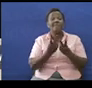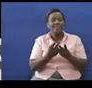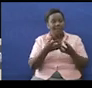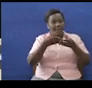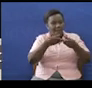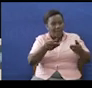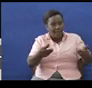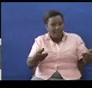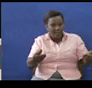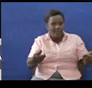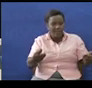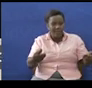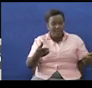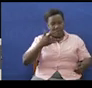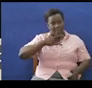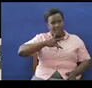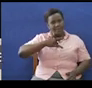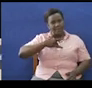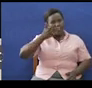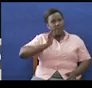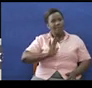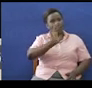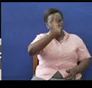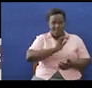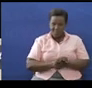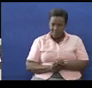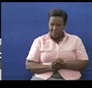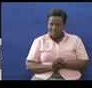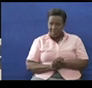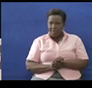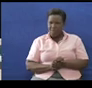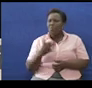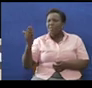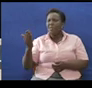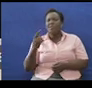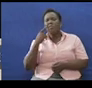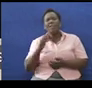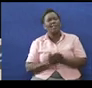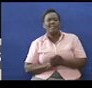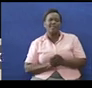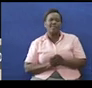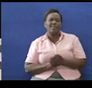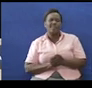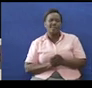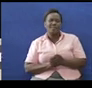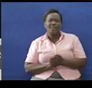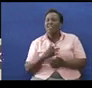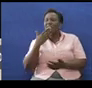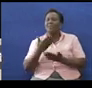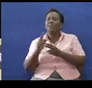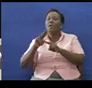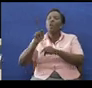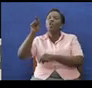In addition to that, it will also affect them emotionally. And some of them will just